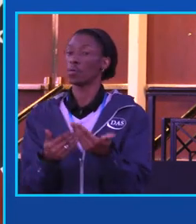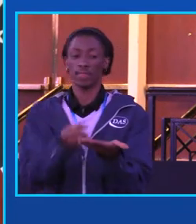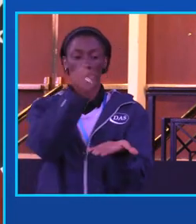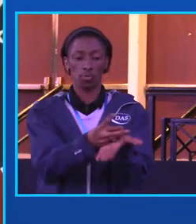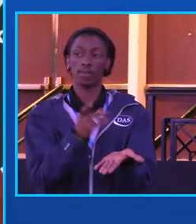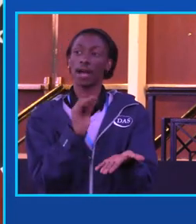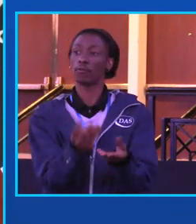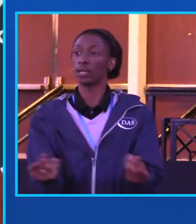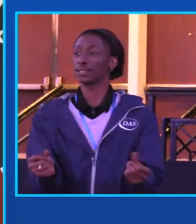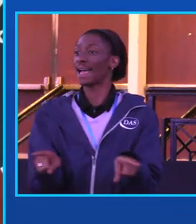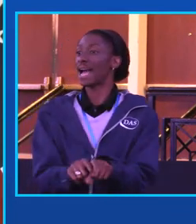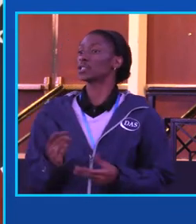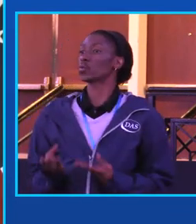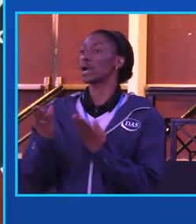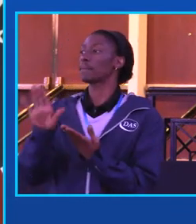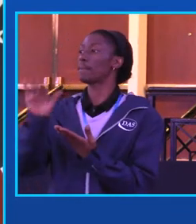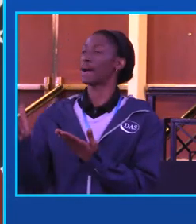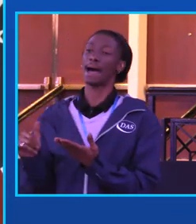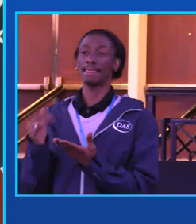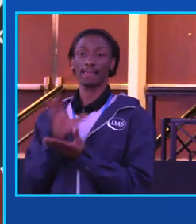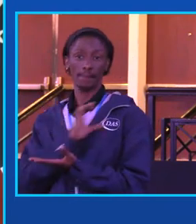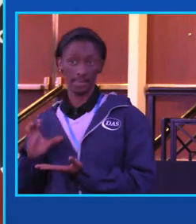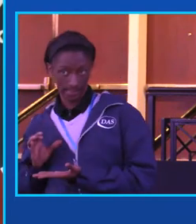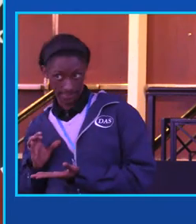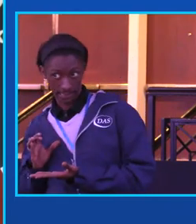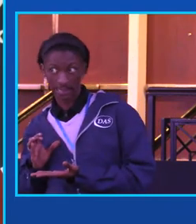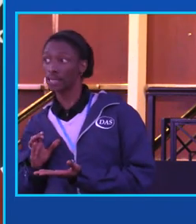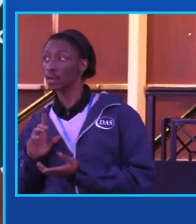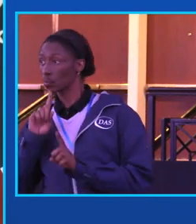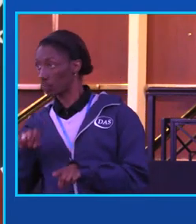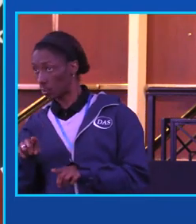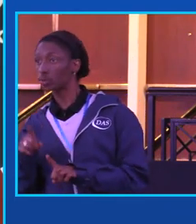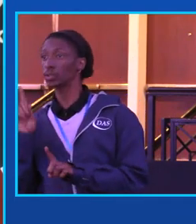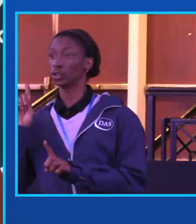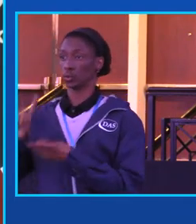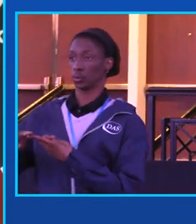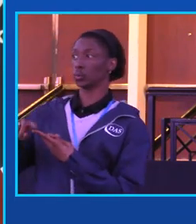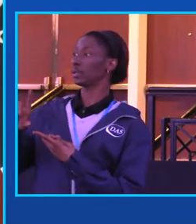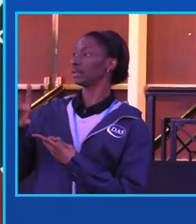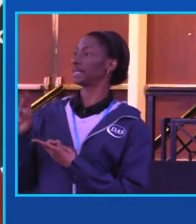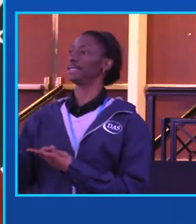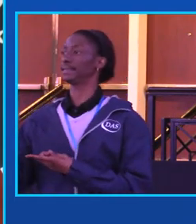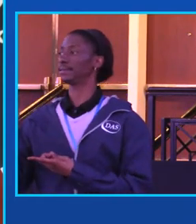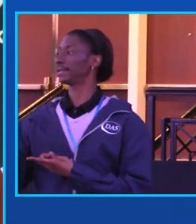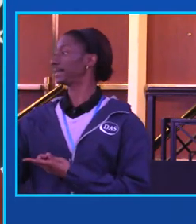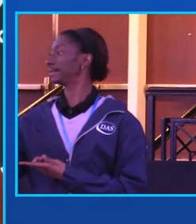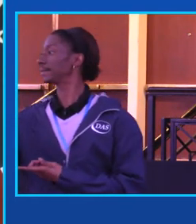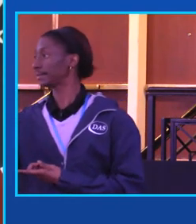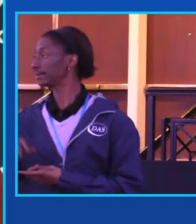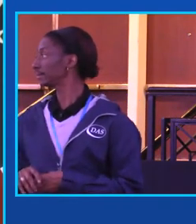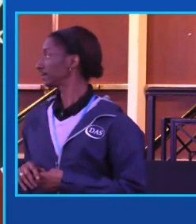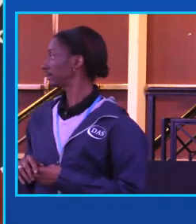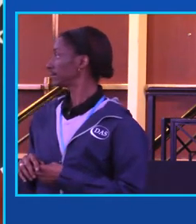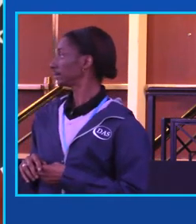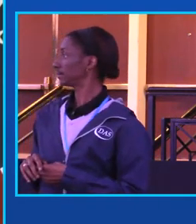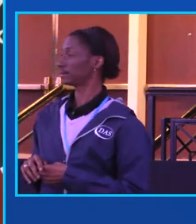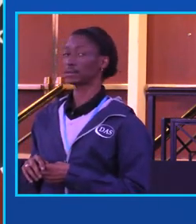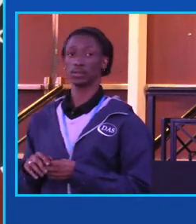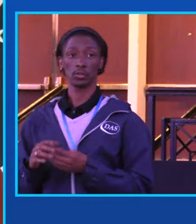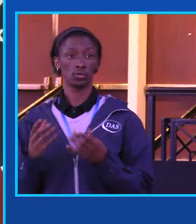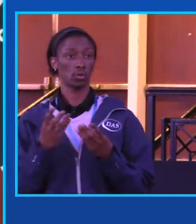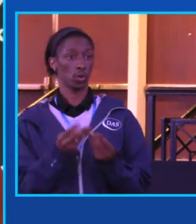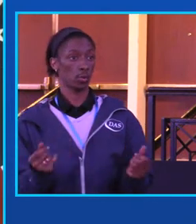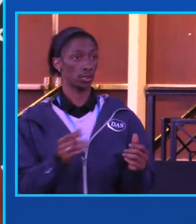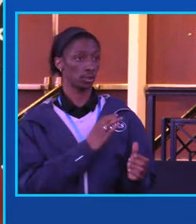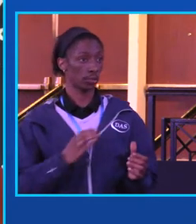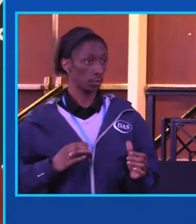resolutions as recommended by the Resolutions Committee reported to the National Committee. Thank you. The Resolutions Committee has